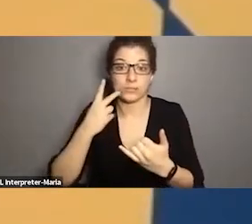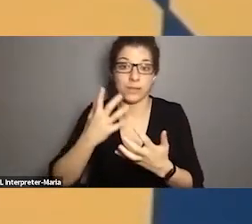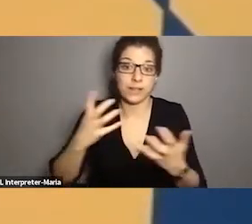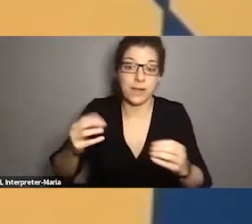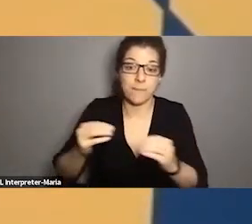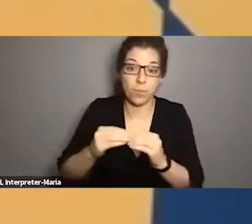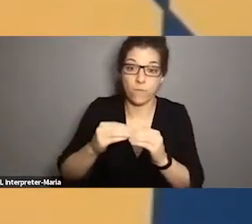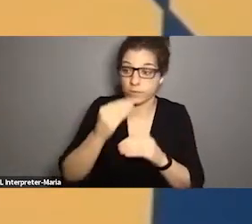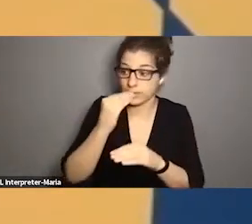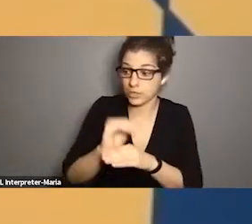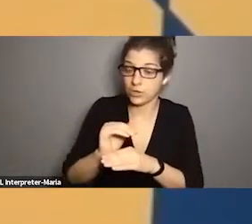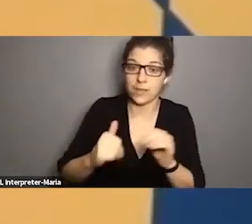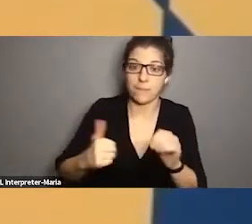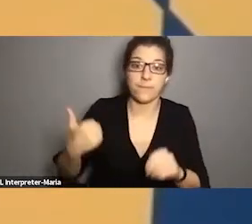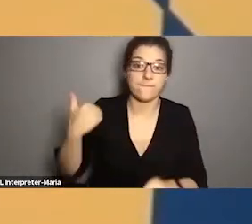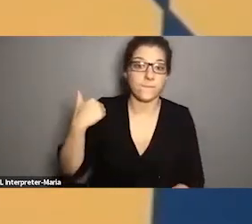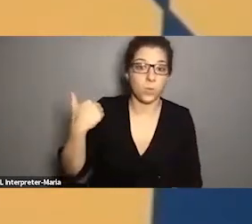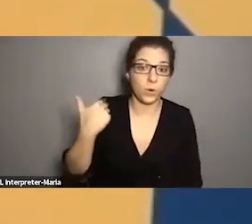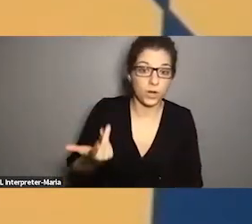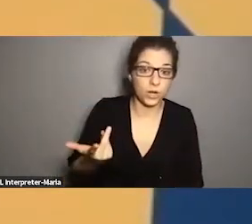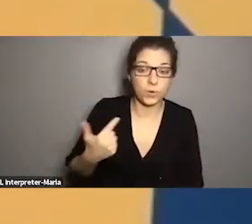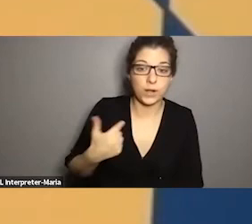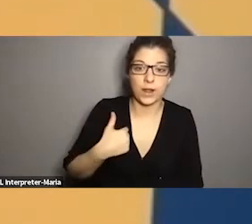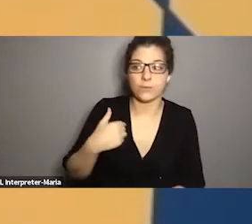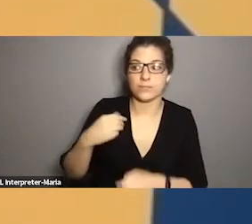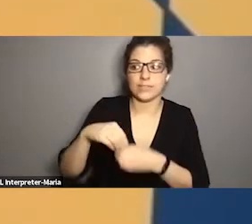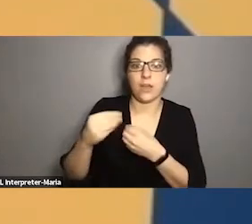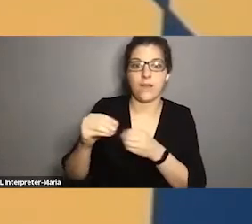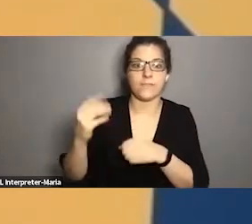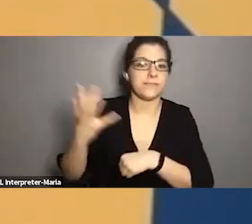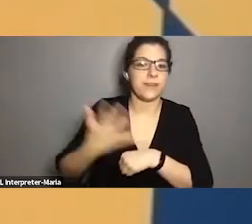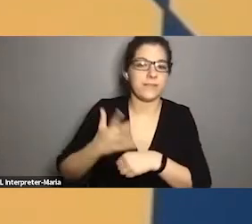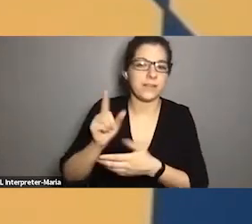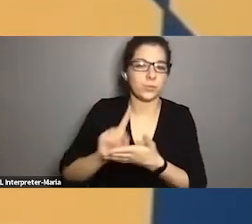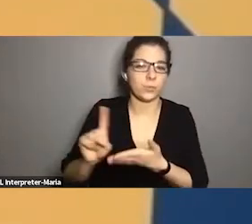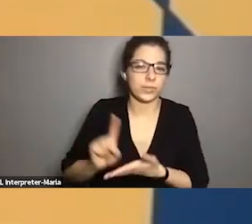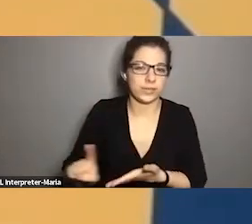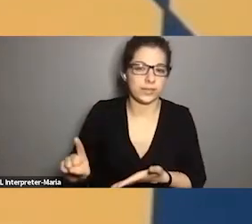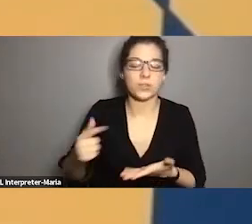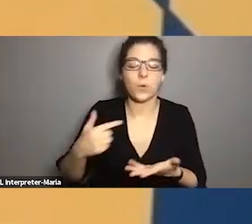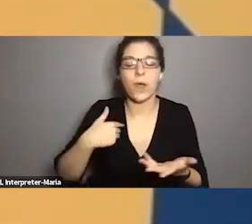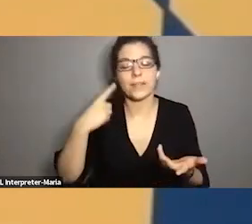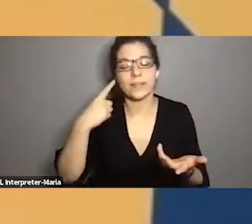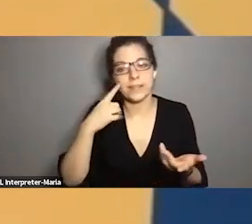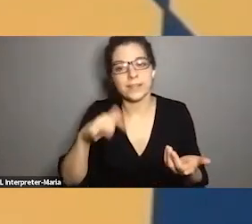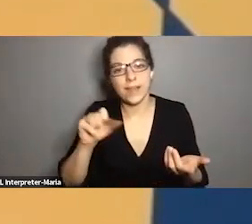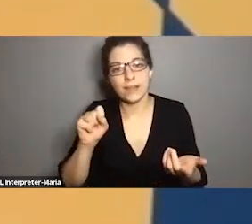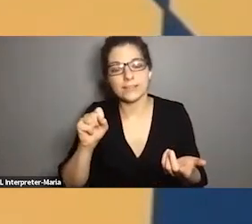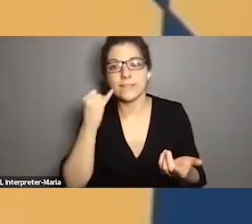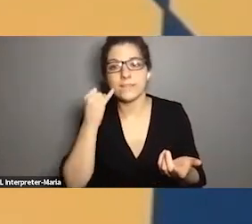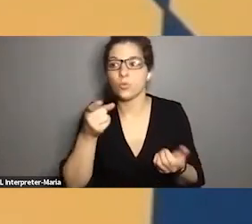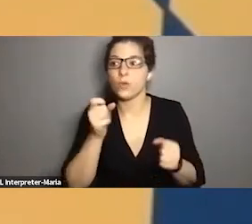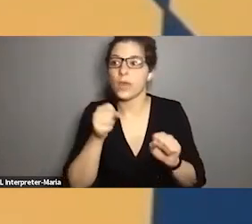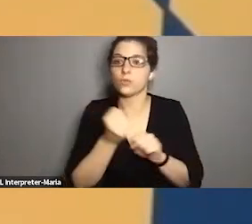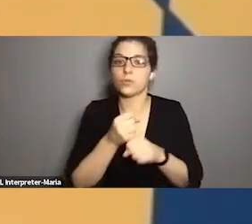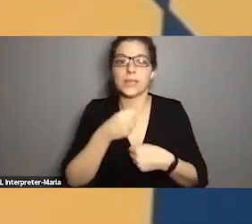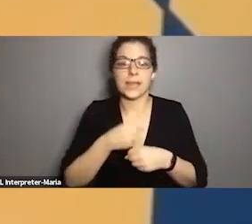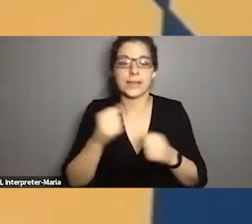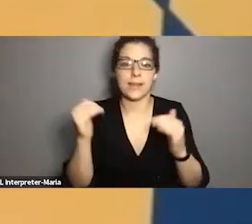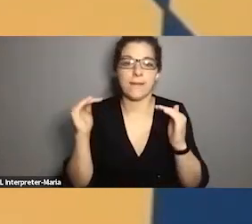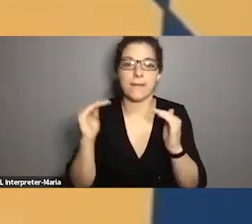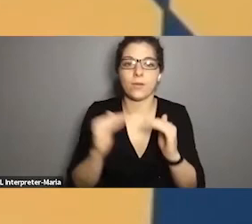for dinner than I ever did before when I was in the office 5 days a week. And so I do think as long as you can create an